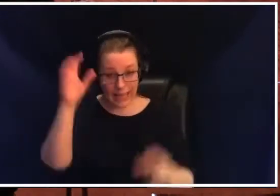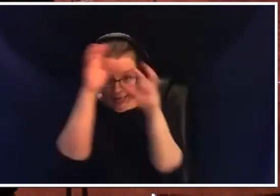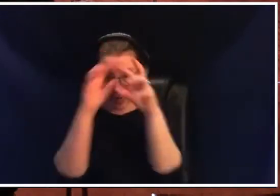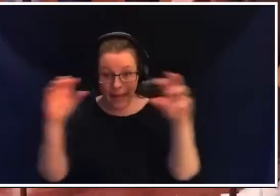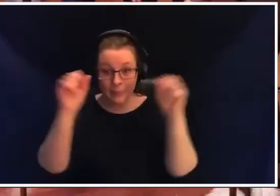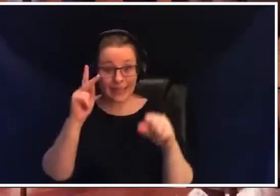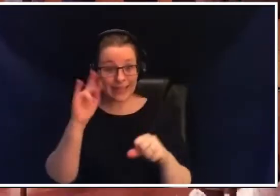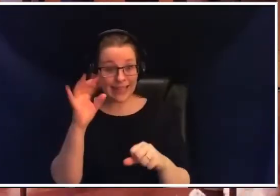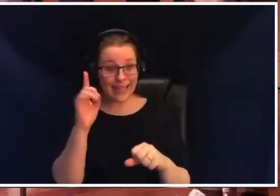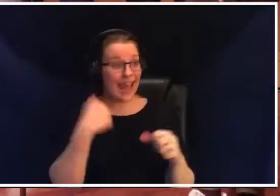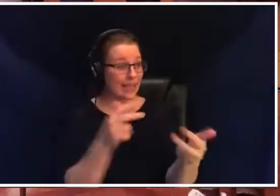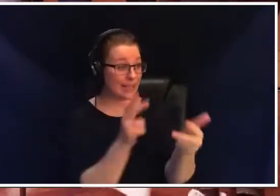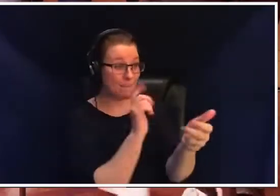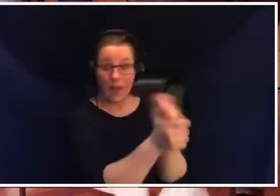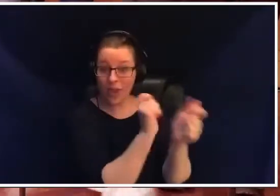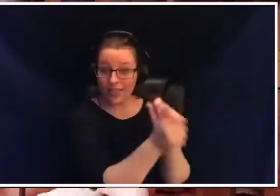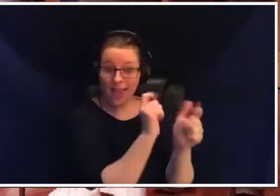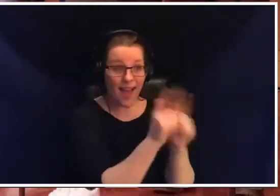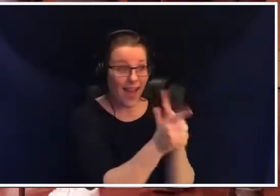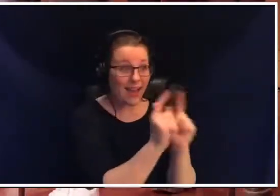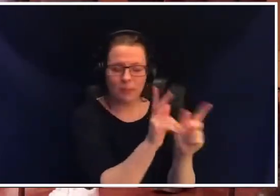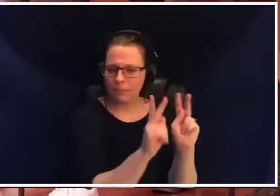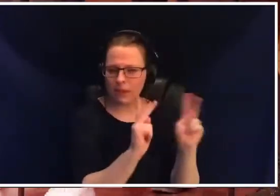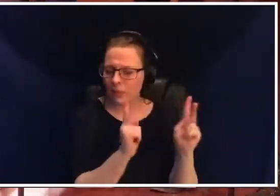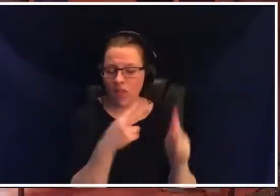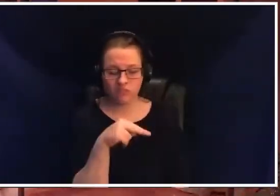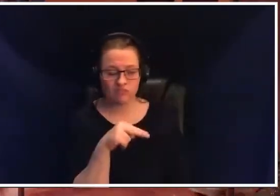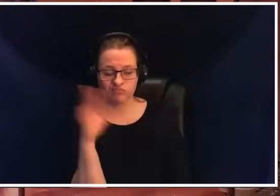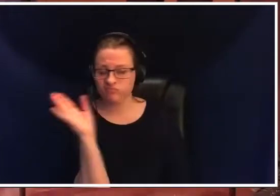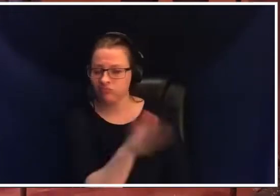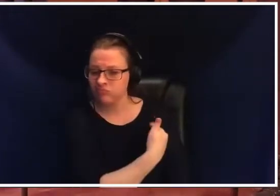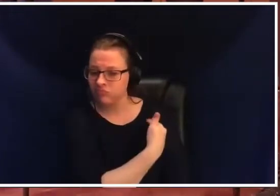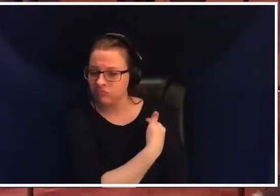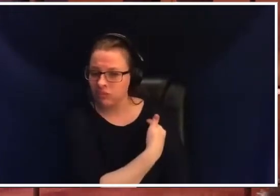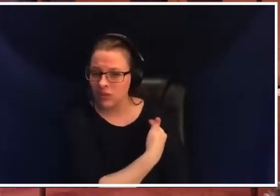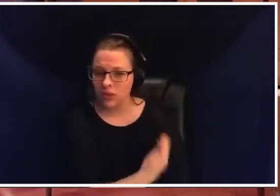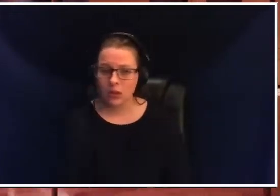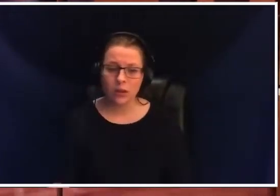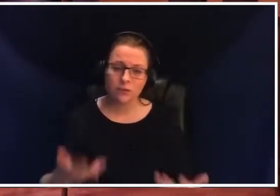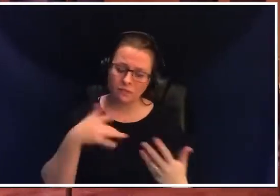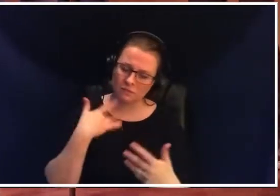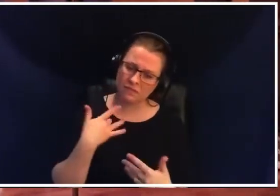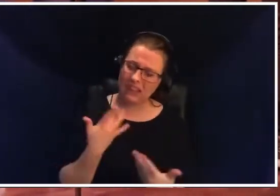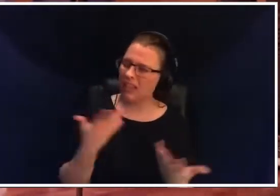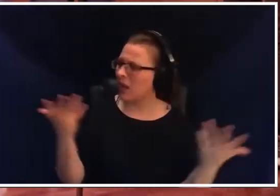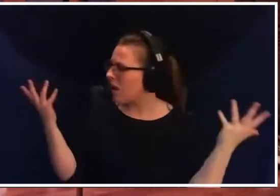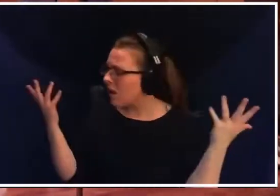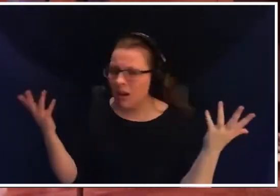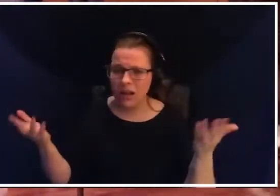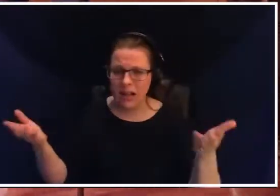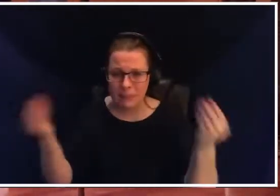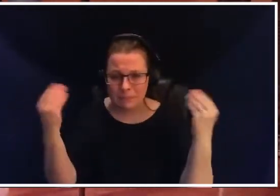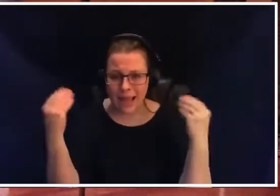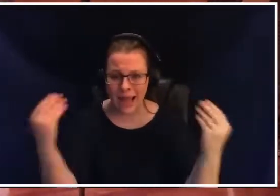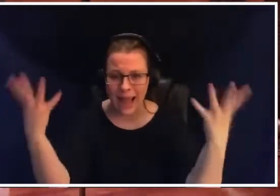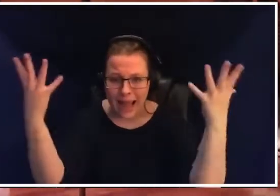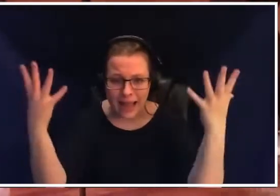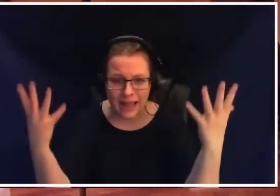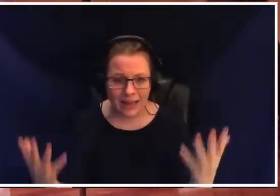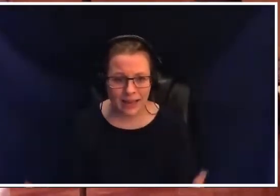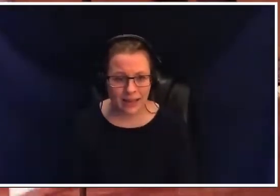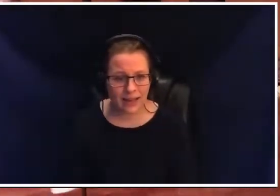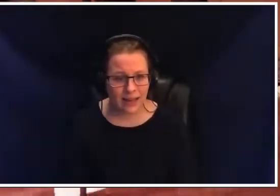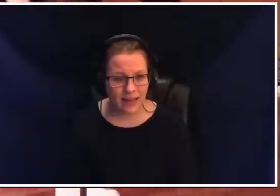John Silver invented the balloon and onion. You think Mickey gets credit for that?